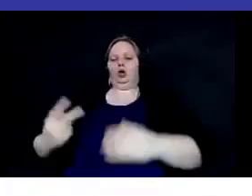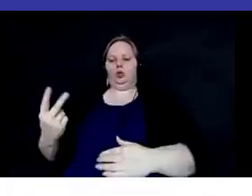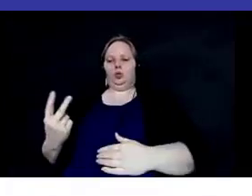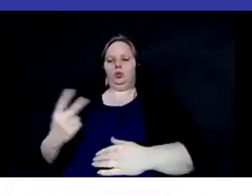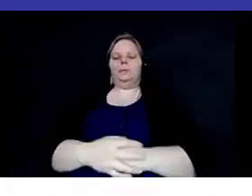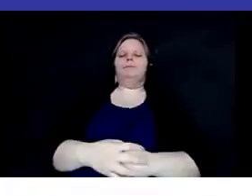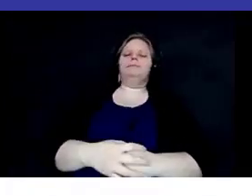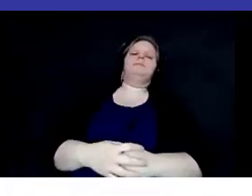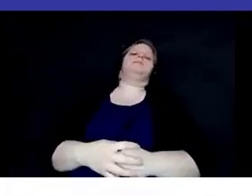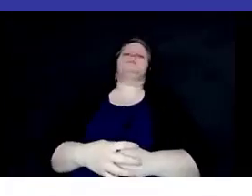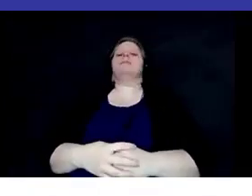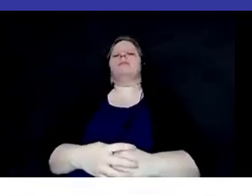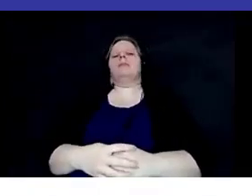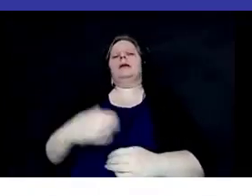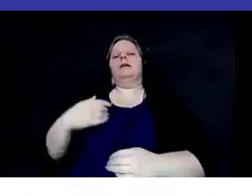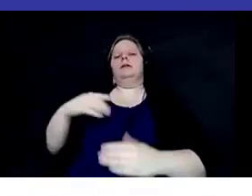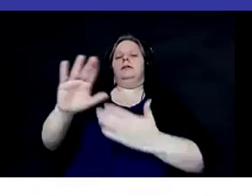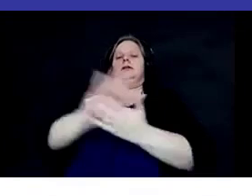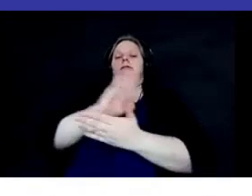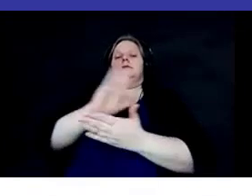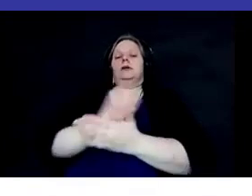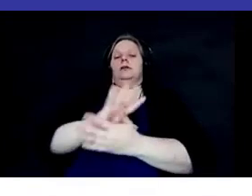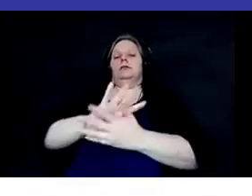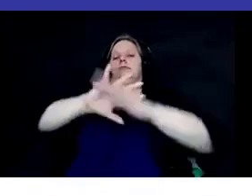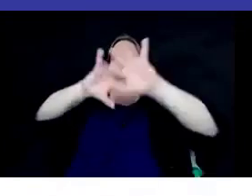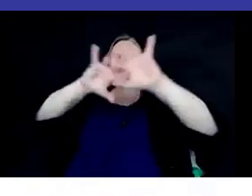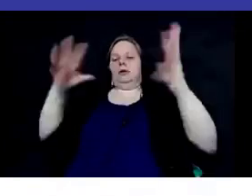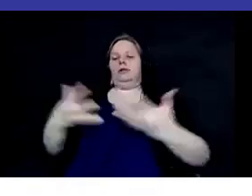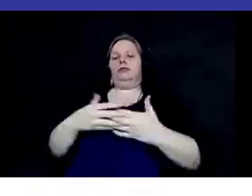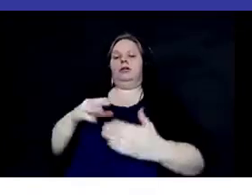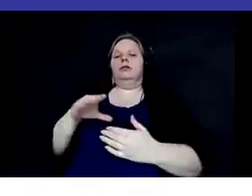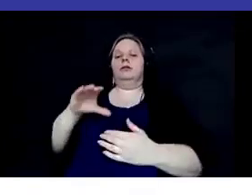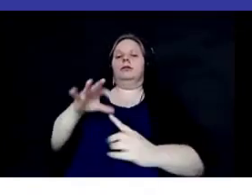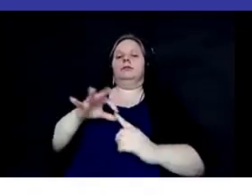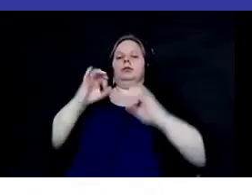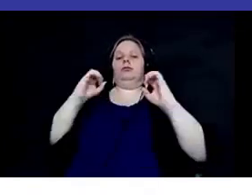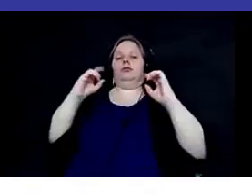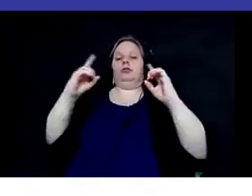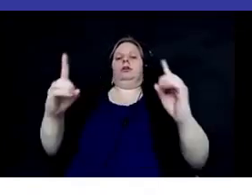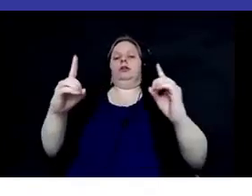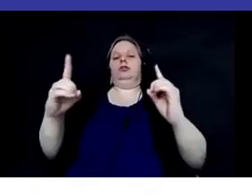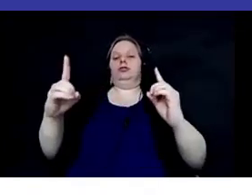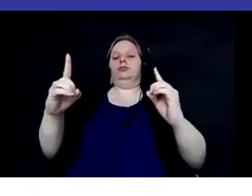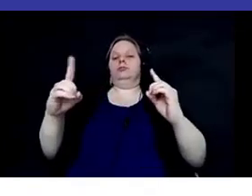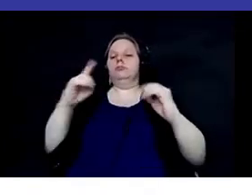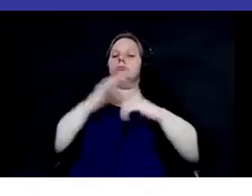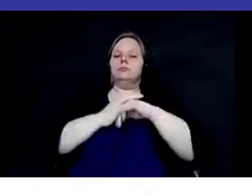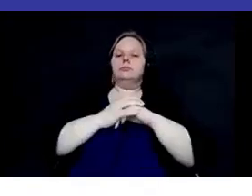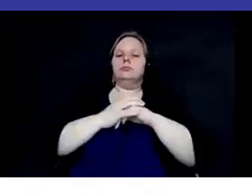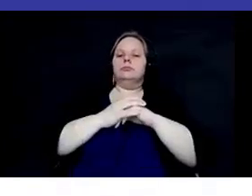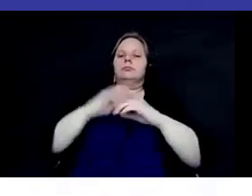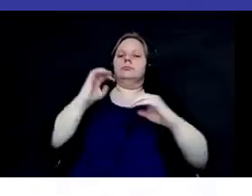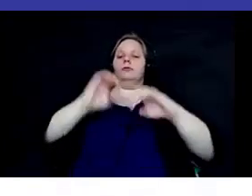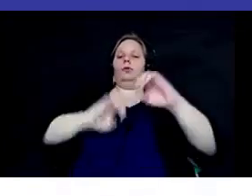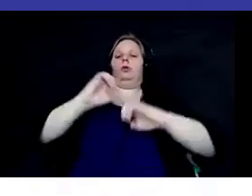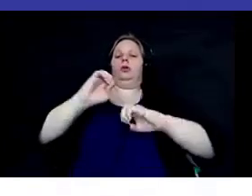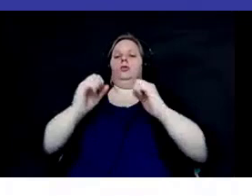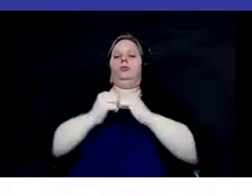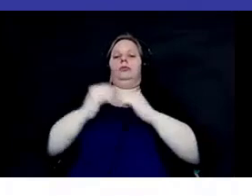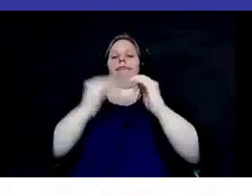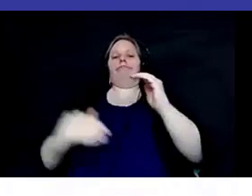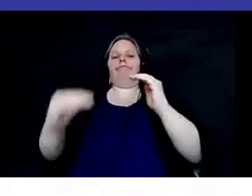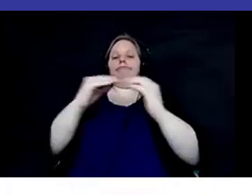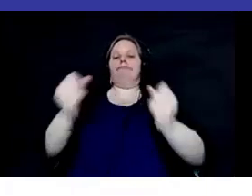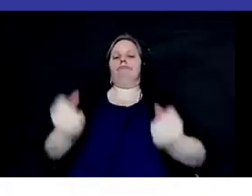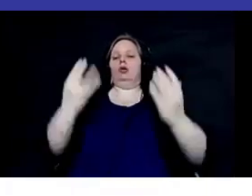document on comprehensive special education evaluation with an equitable multi-level system of support. We worked with our Wisconsin RTI Center in development